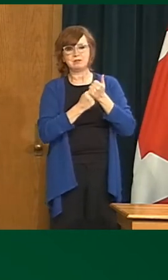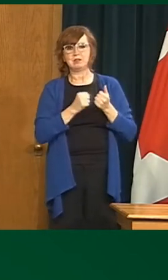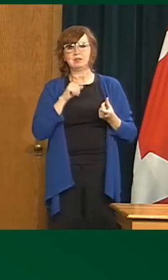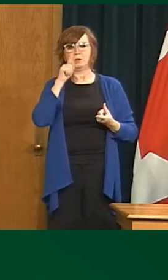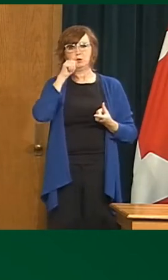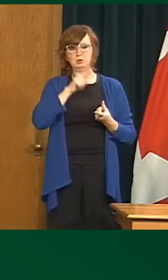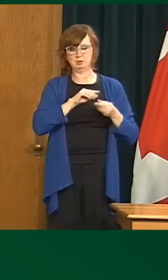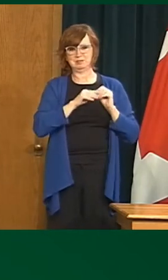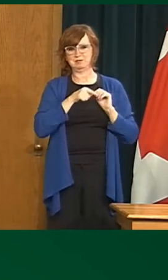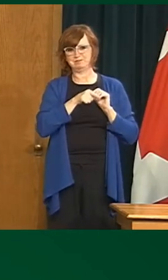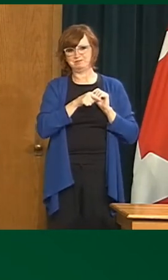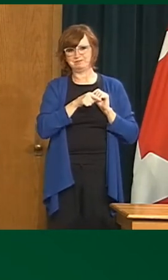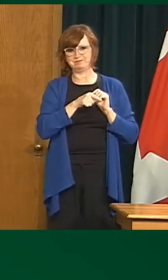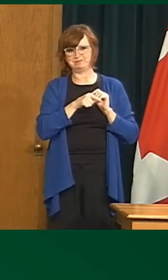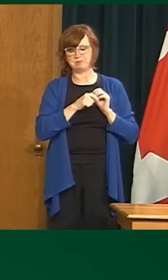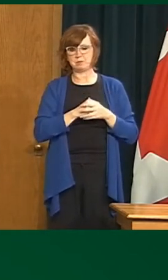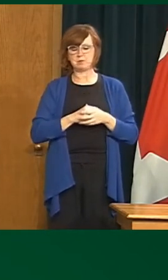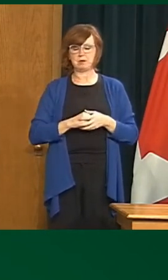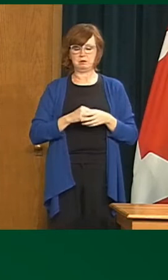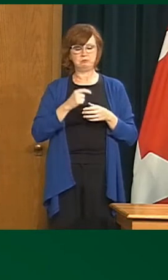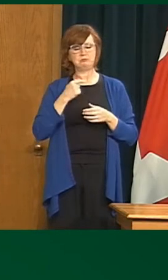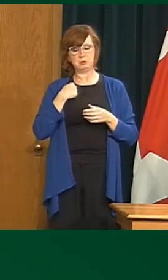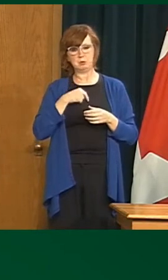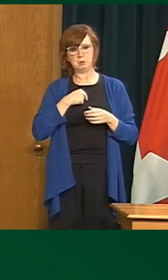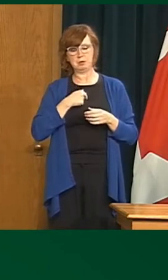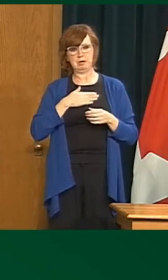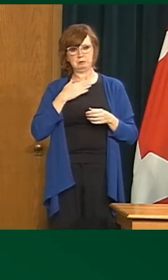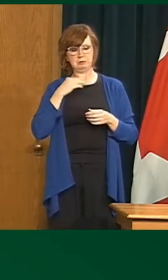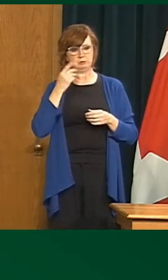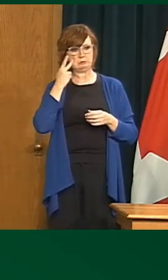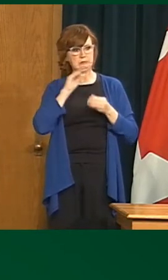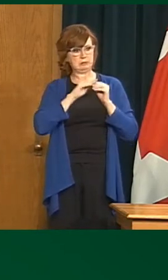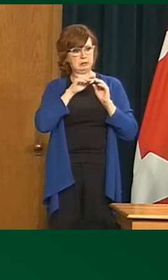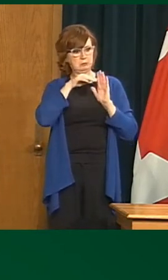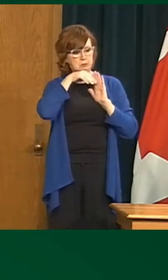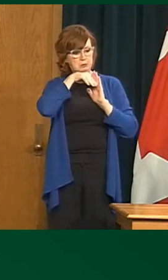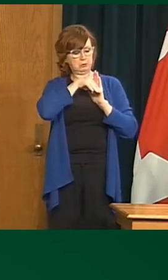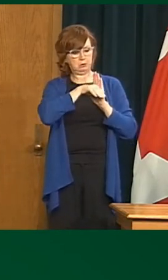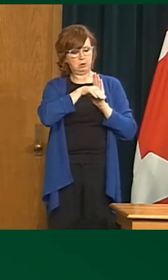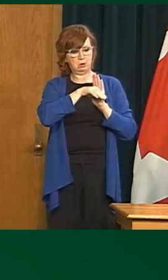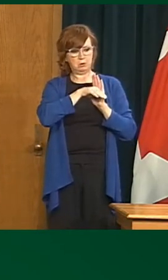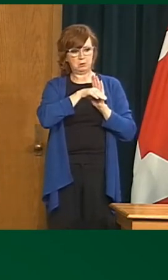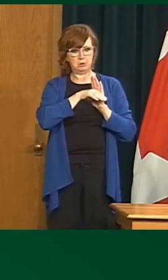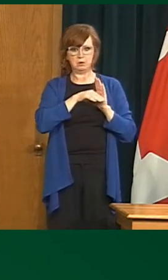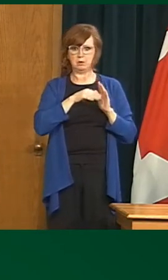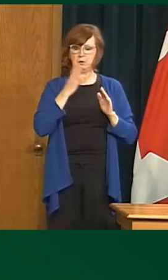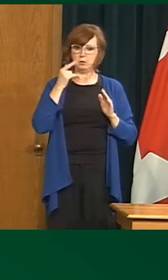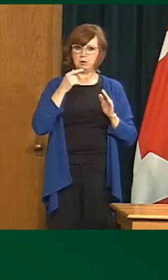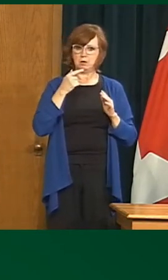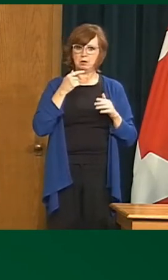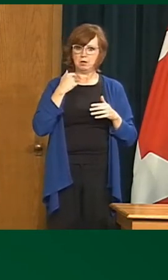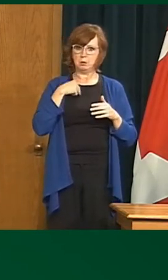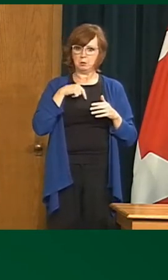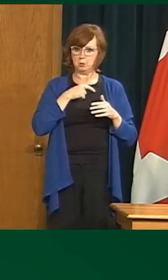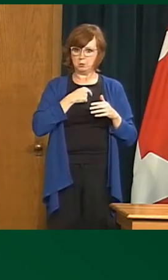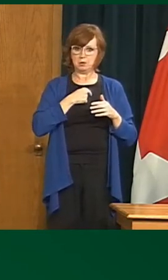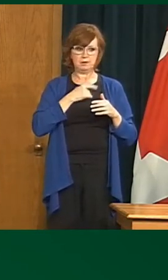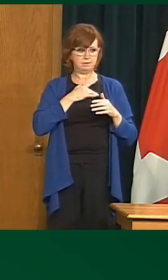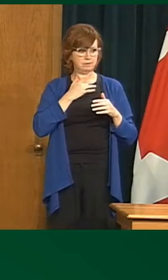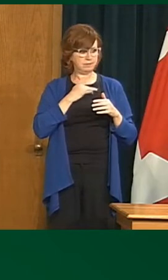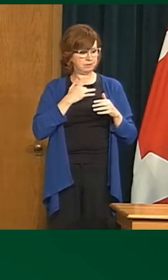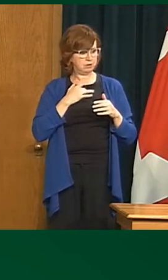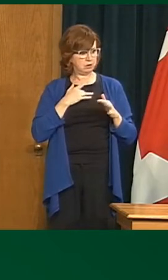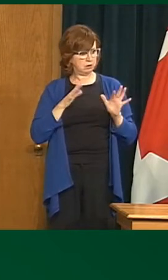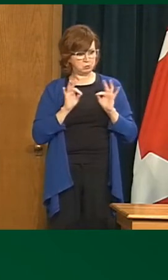in the North, you know, this shows that with determination and coordinated effort, it can be overcome. So that's, I think we just